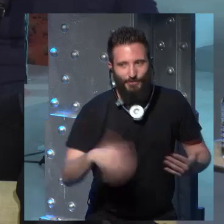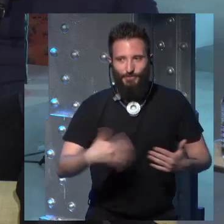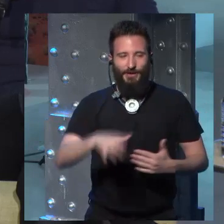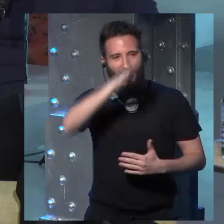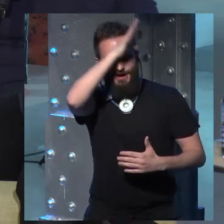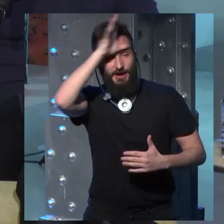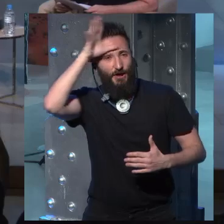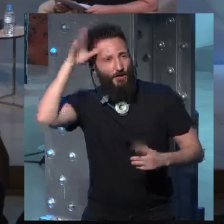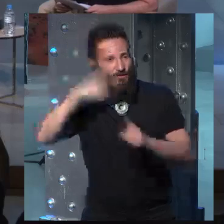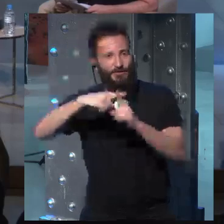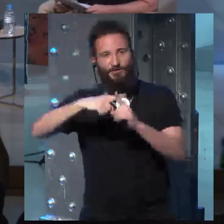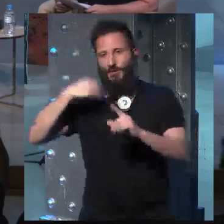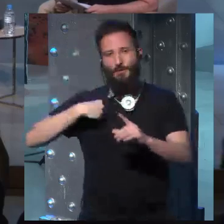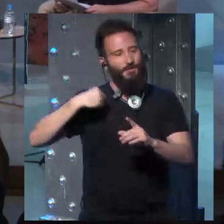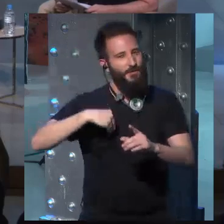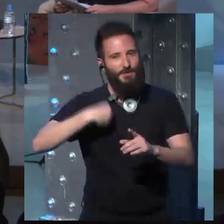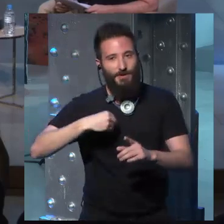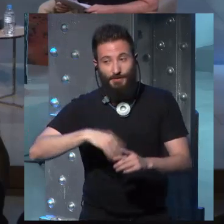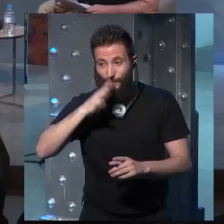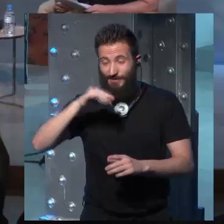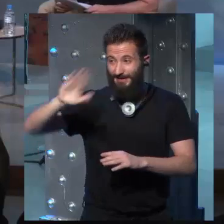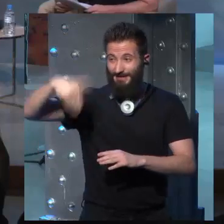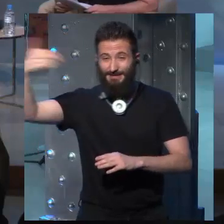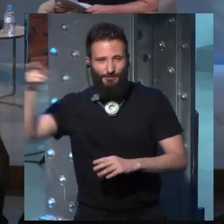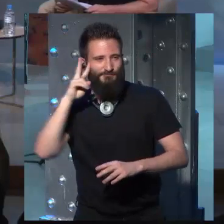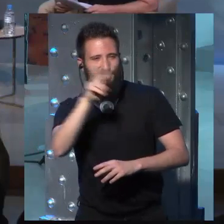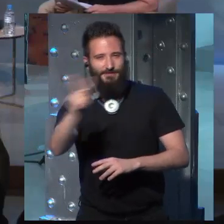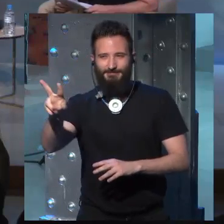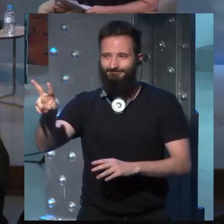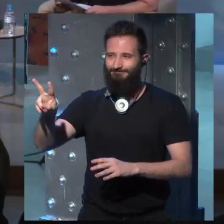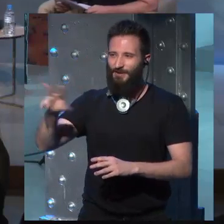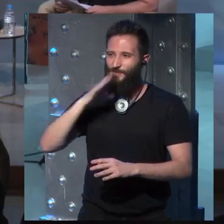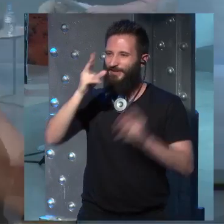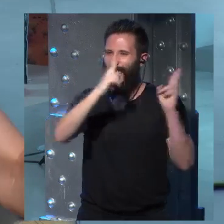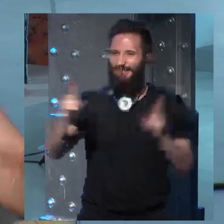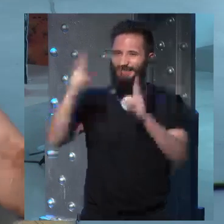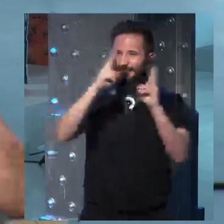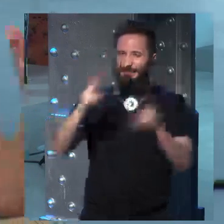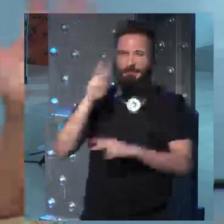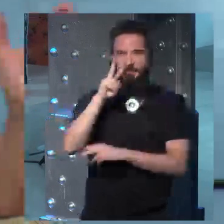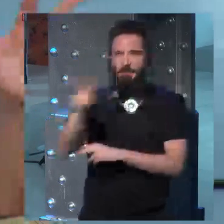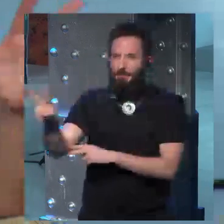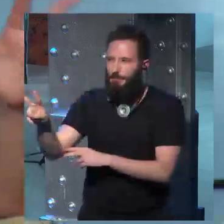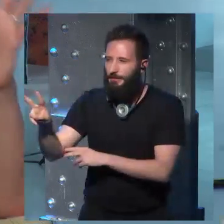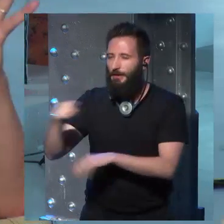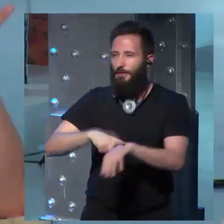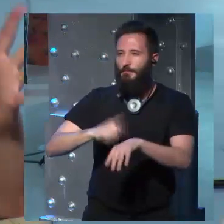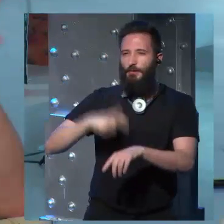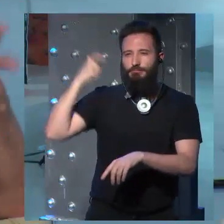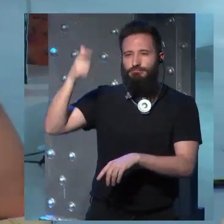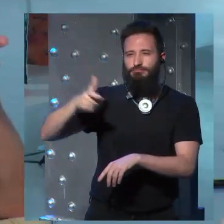see me outdoors at some point in this season for a long period of time, I